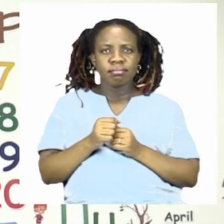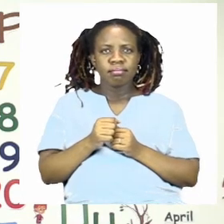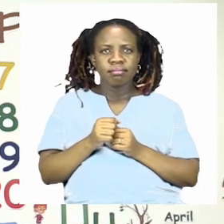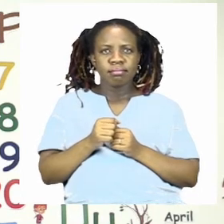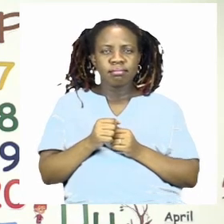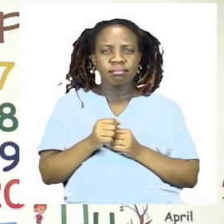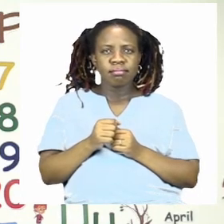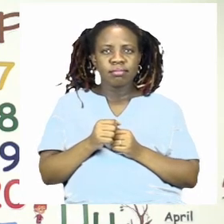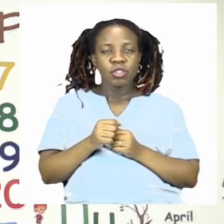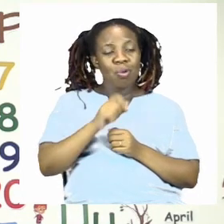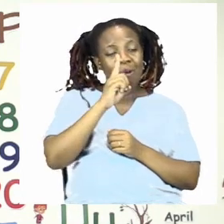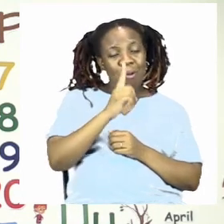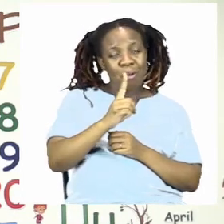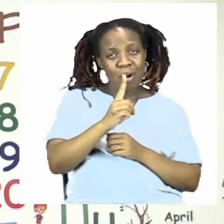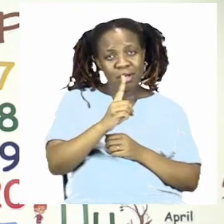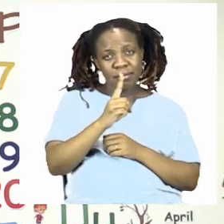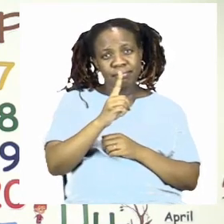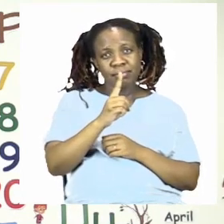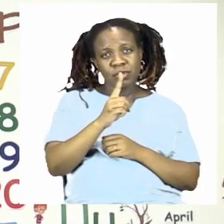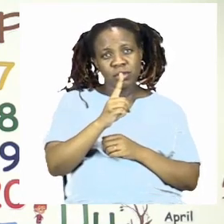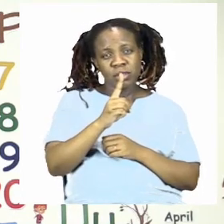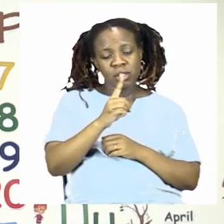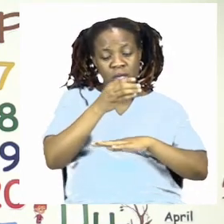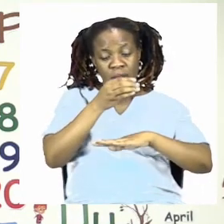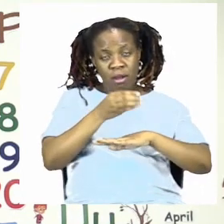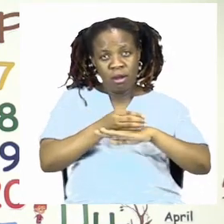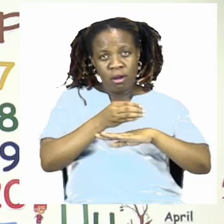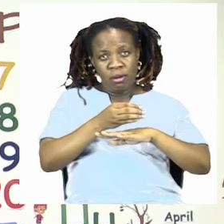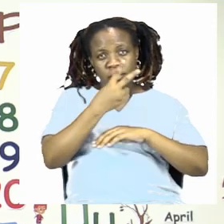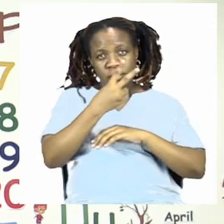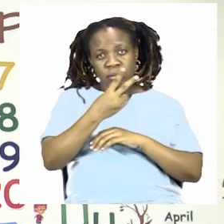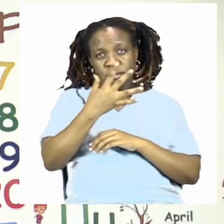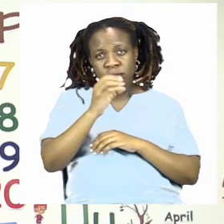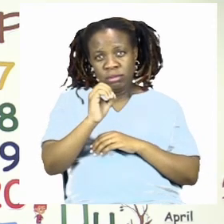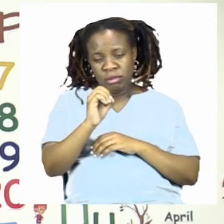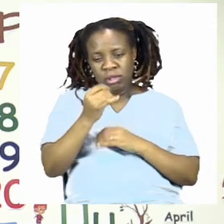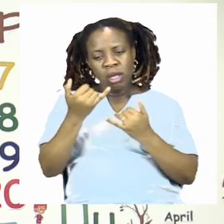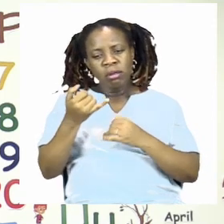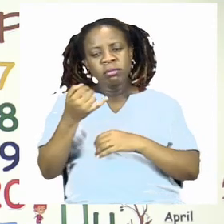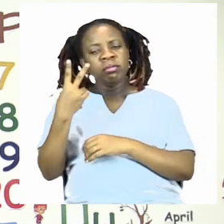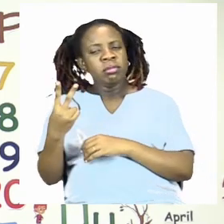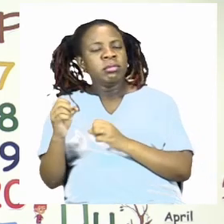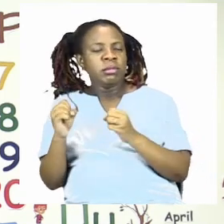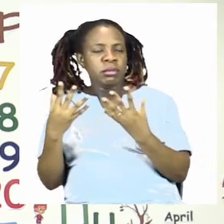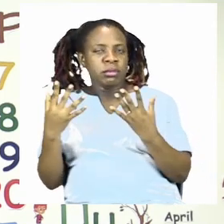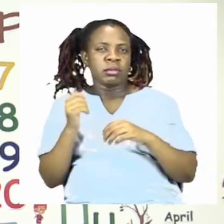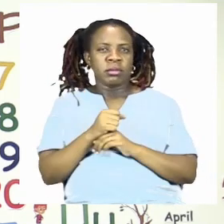of these cups. So we said 2 cups. Now remember, boys and girls, 1 cup